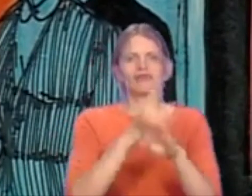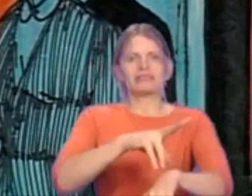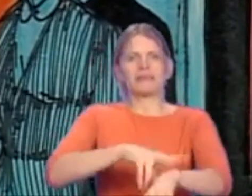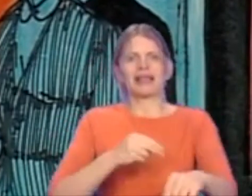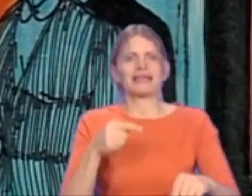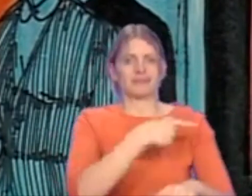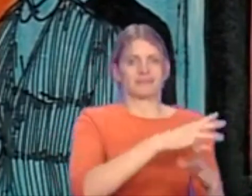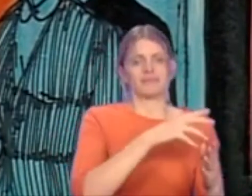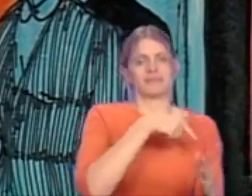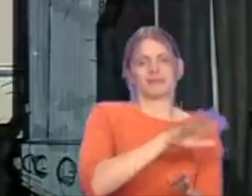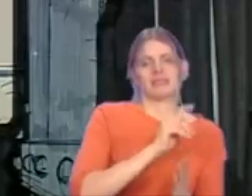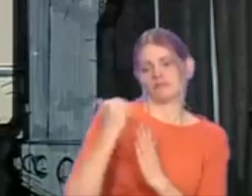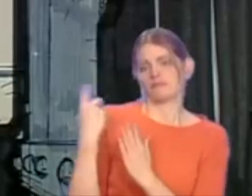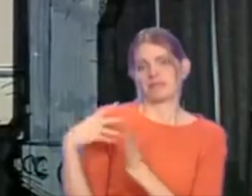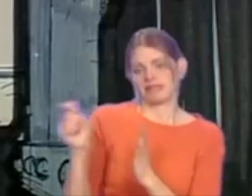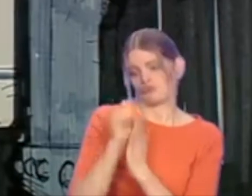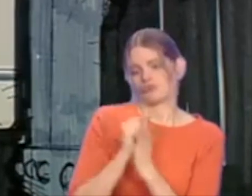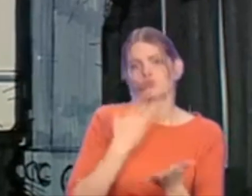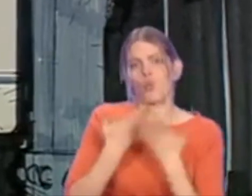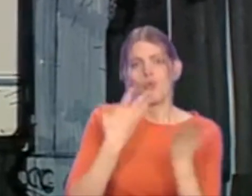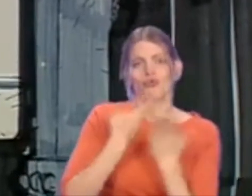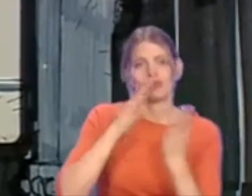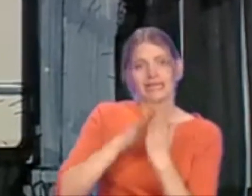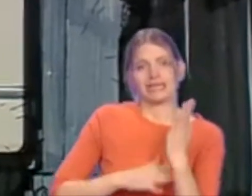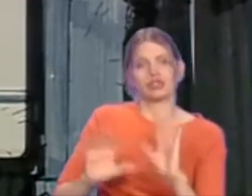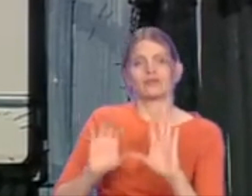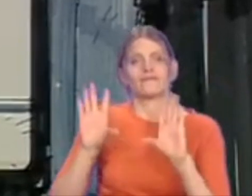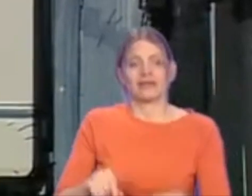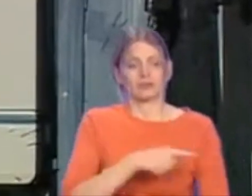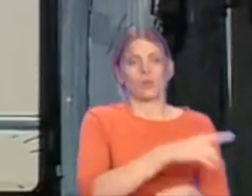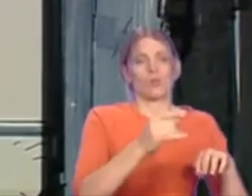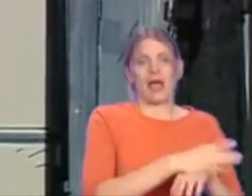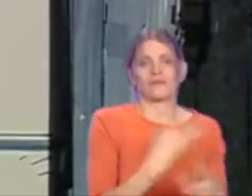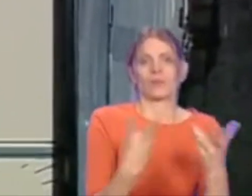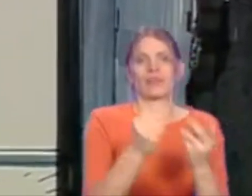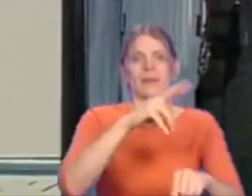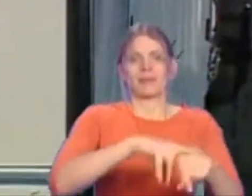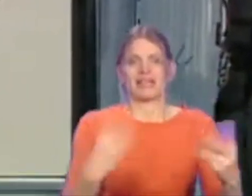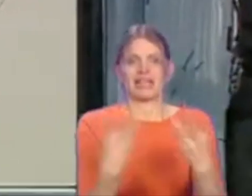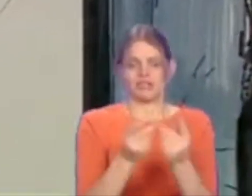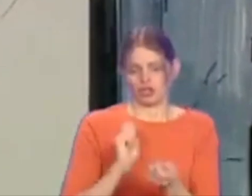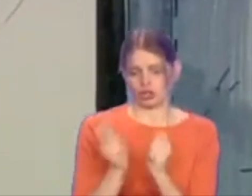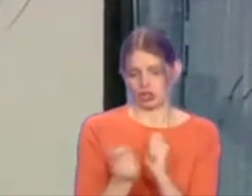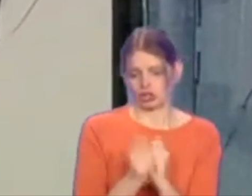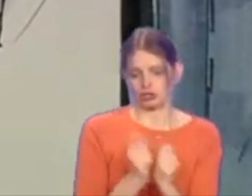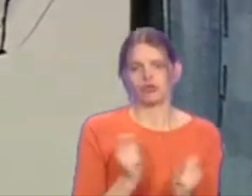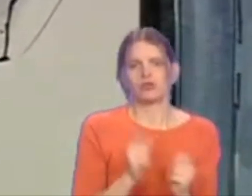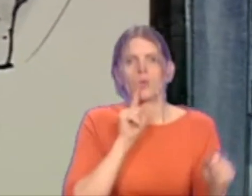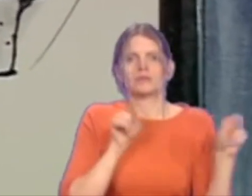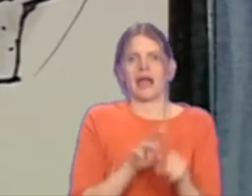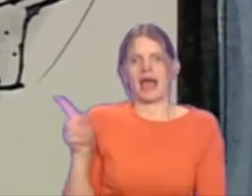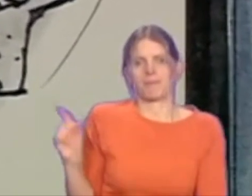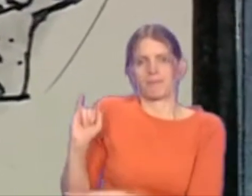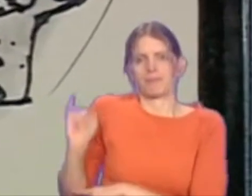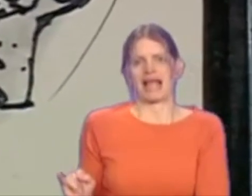to discredit his writings. When Solzhenitsyn published the Gulag Archipelago, he was arrested, charged with treason, and